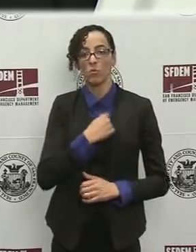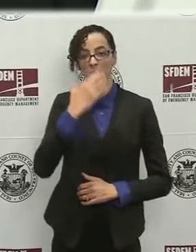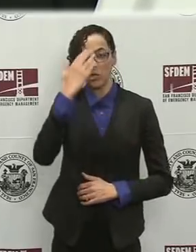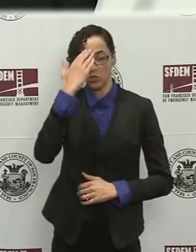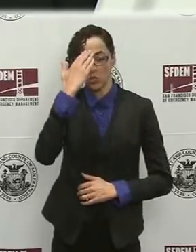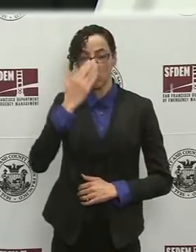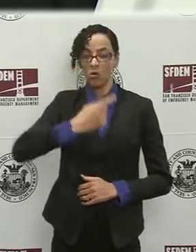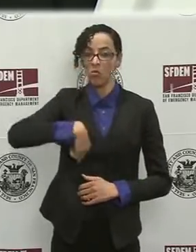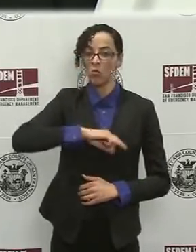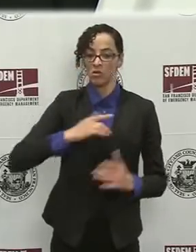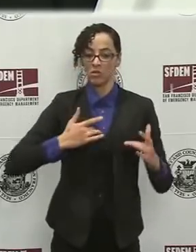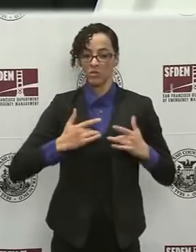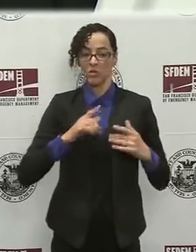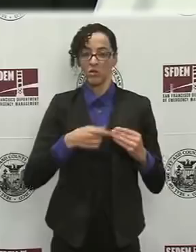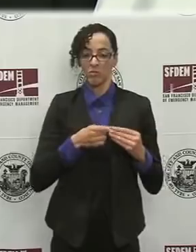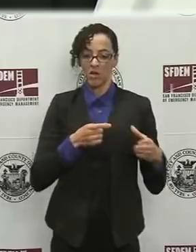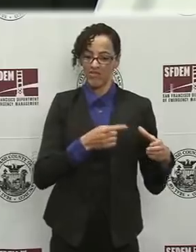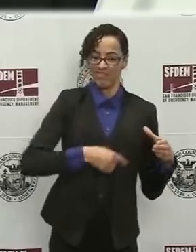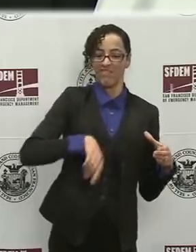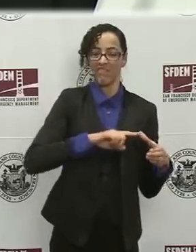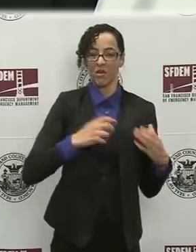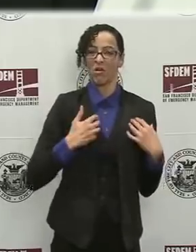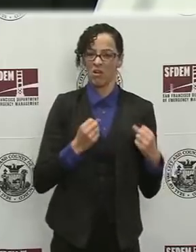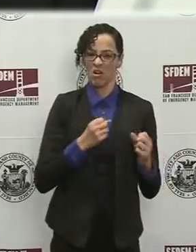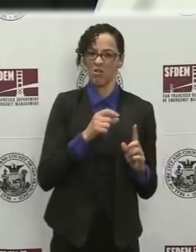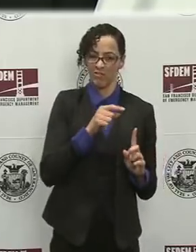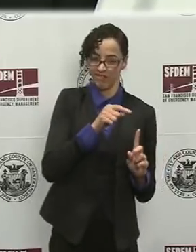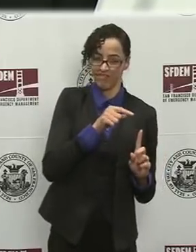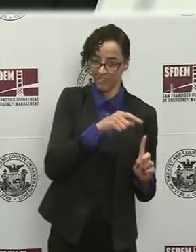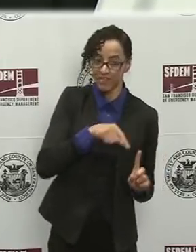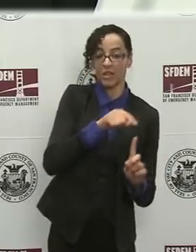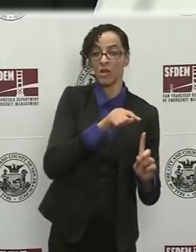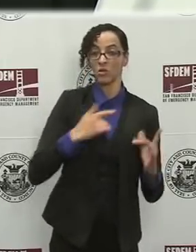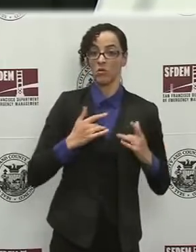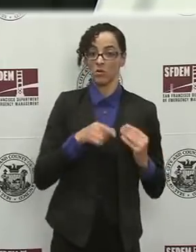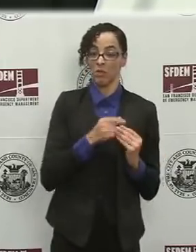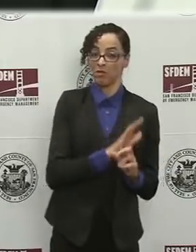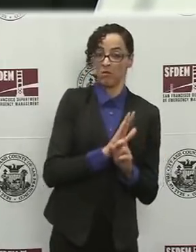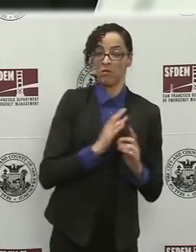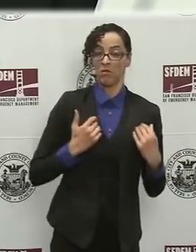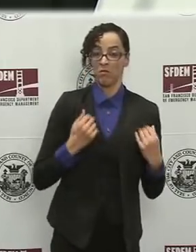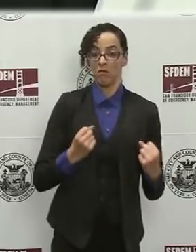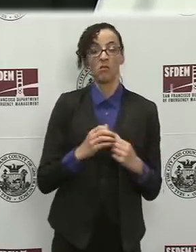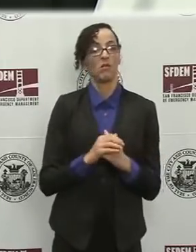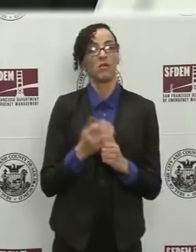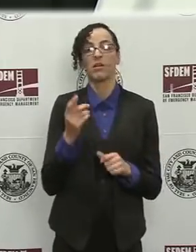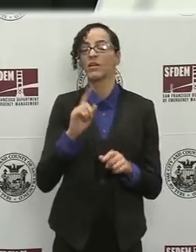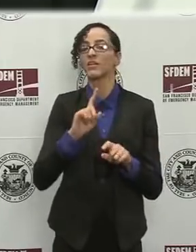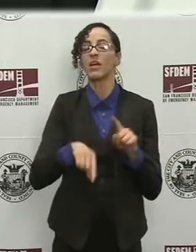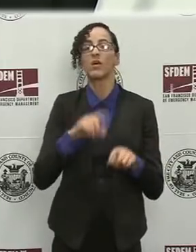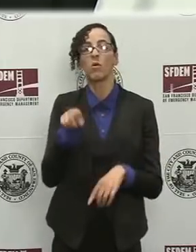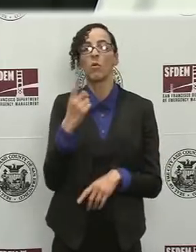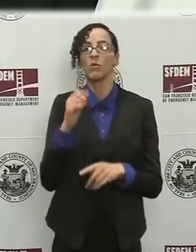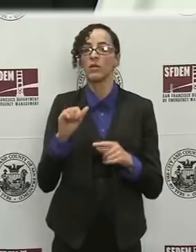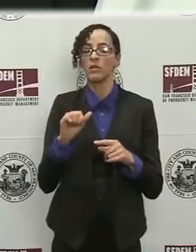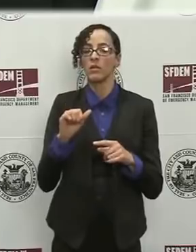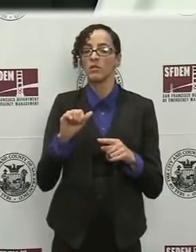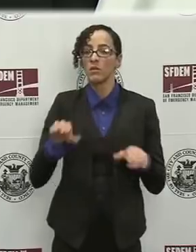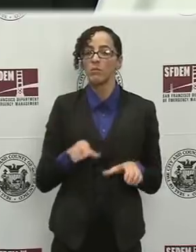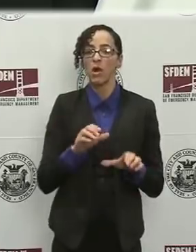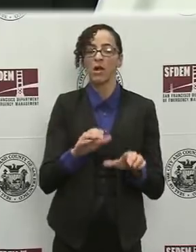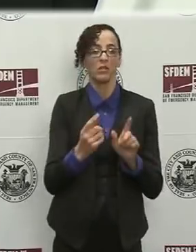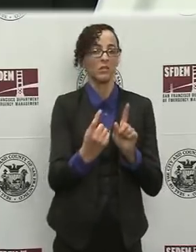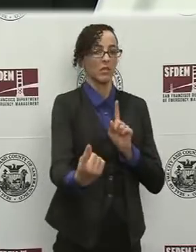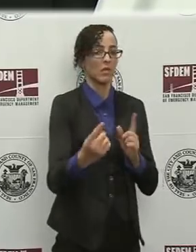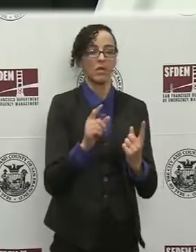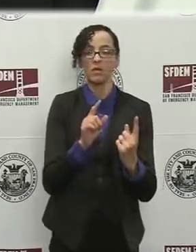health. So they can't always, in their capacity, practice social distancing. They are taking